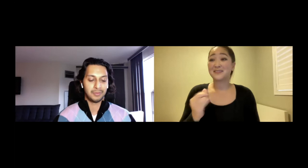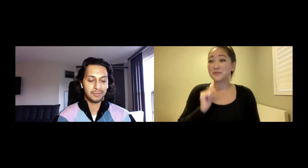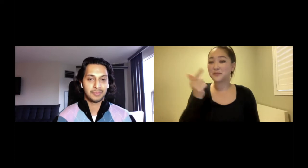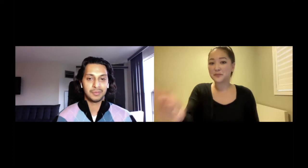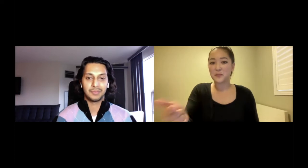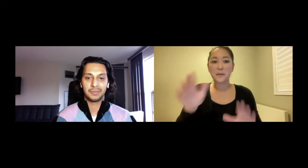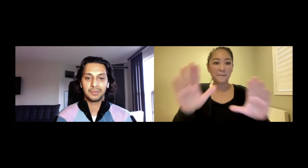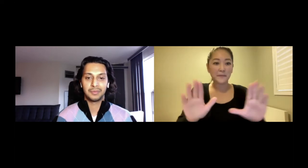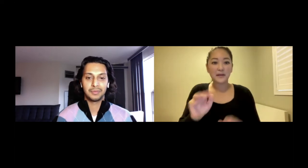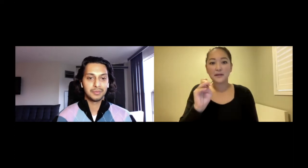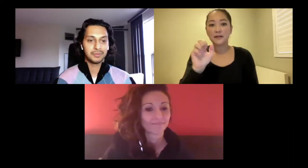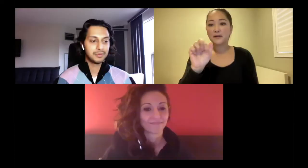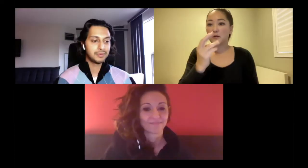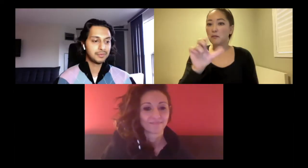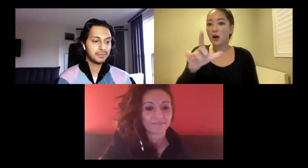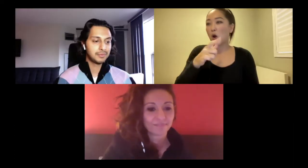panel.